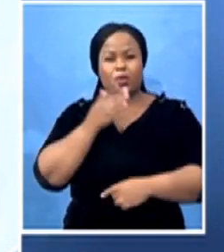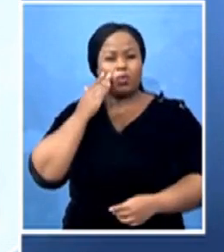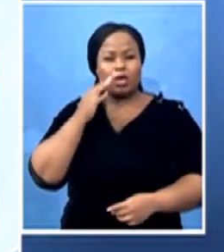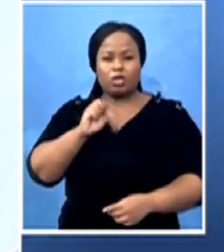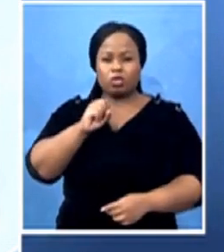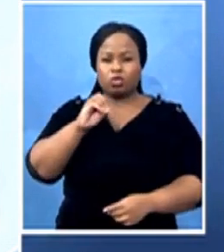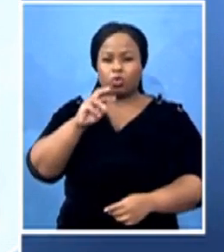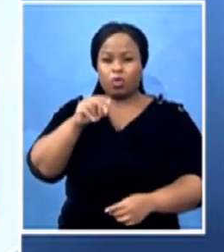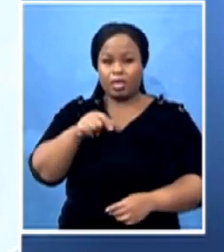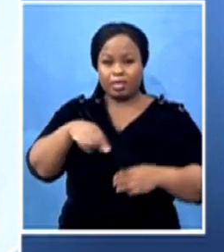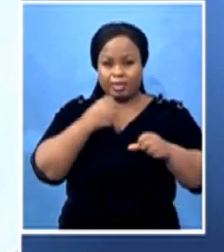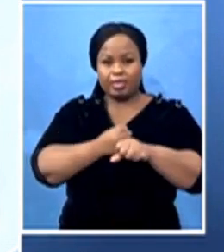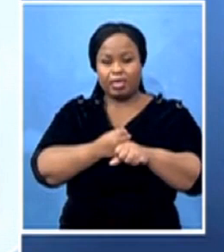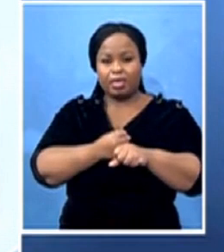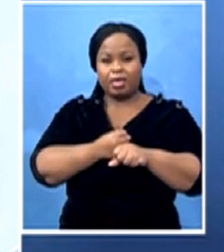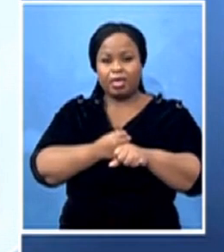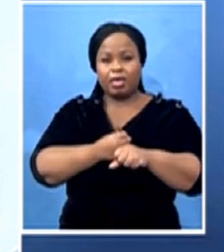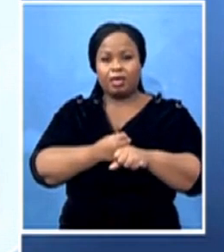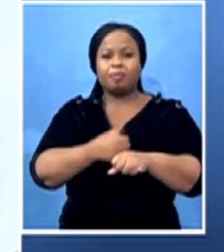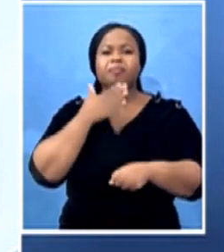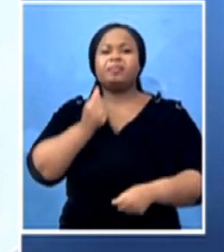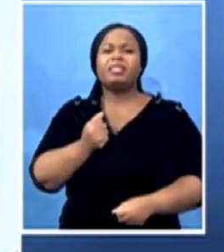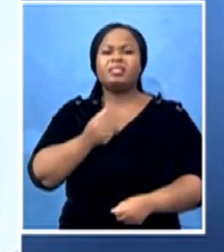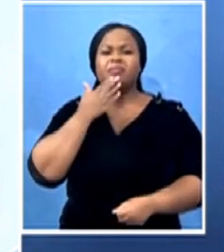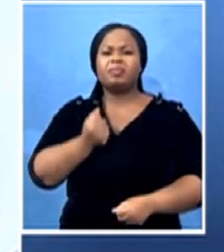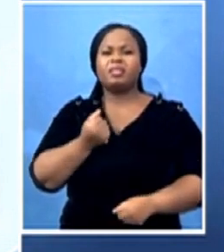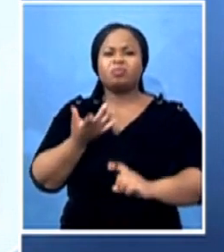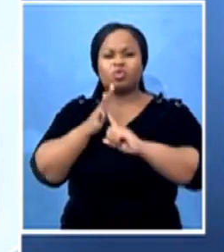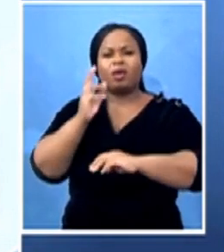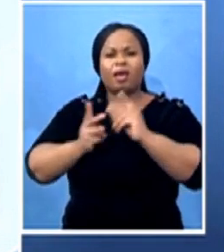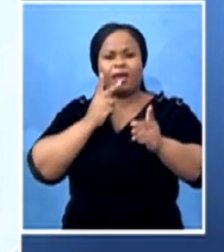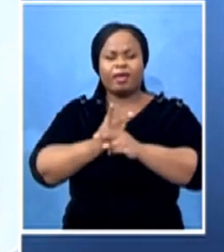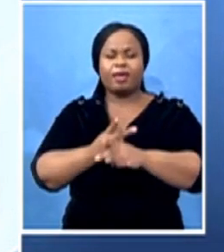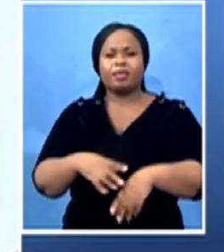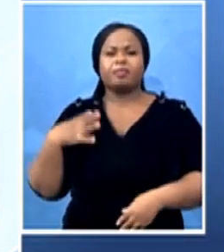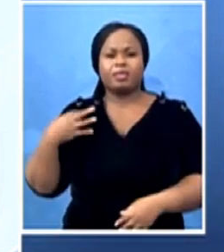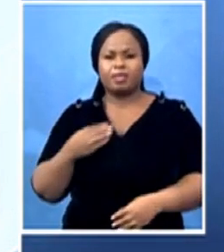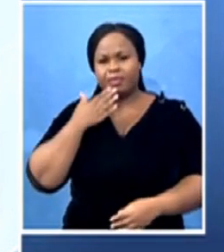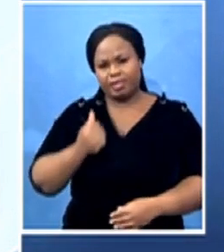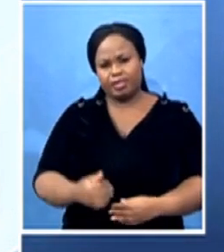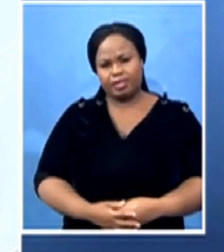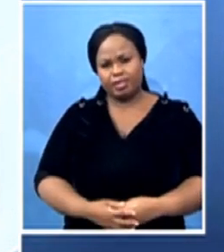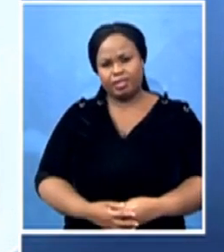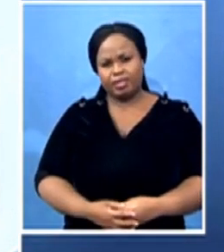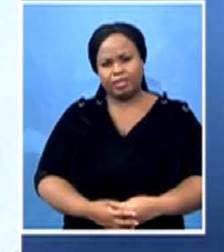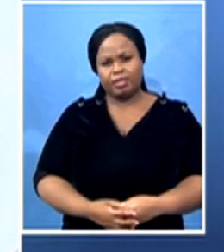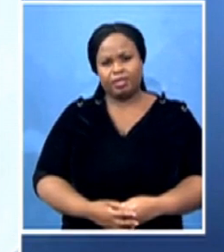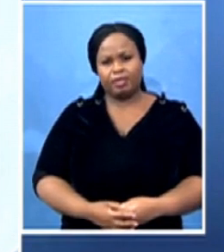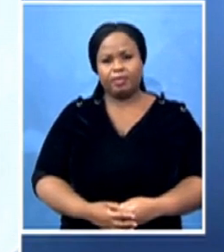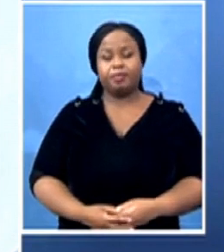cry of the former political prisoners minister. Comrade Andrew, last year on the